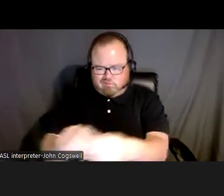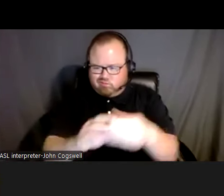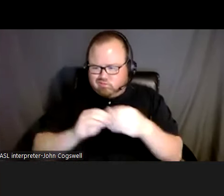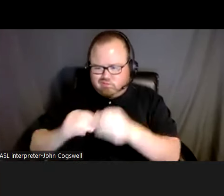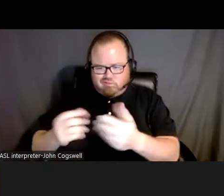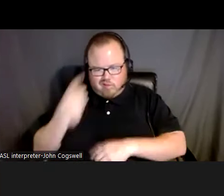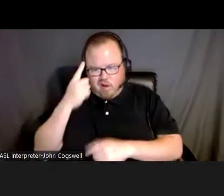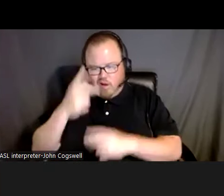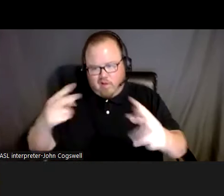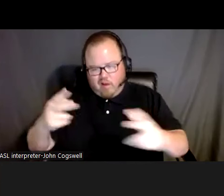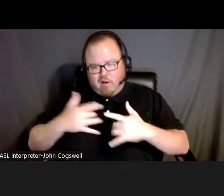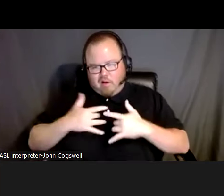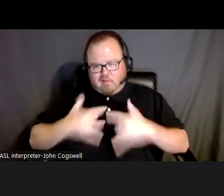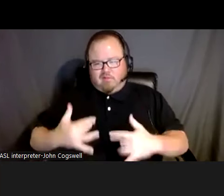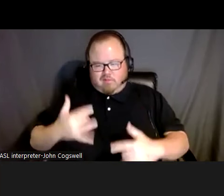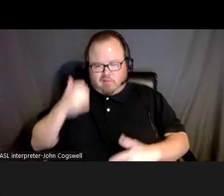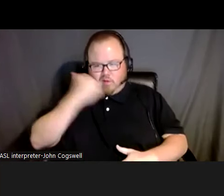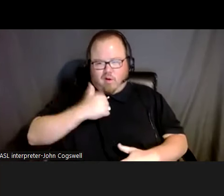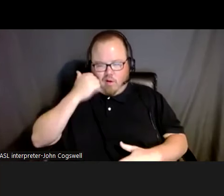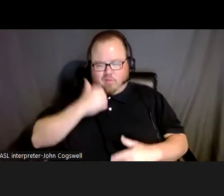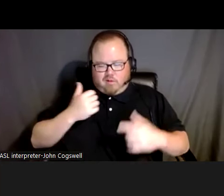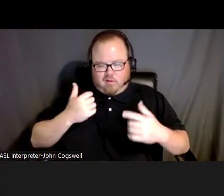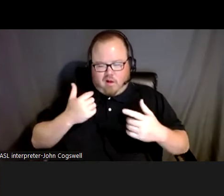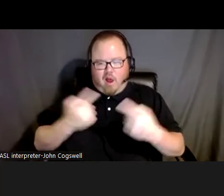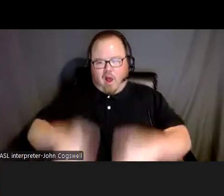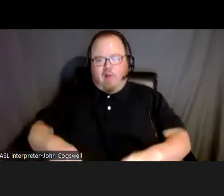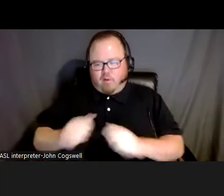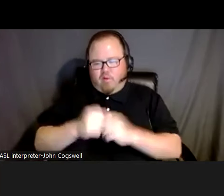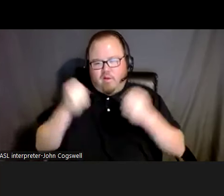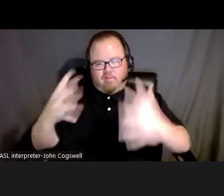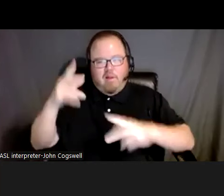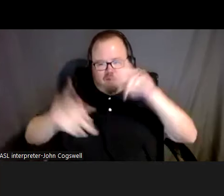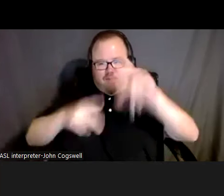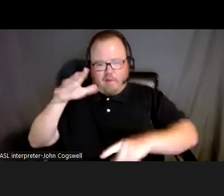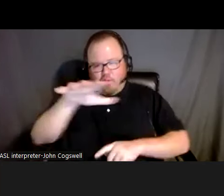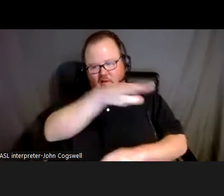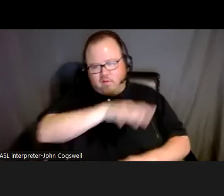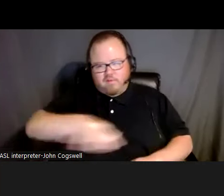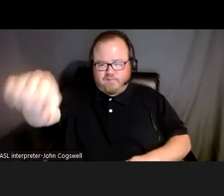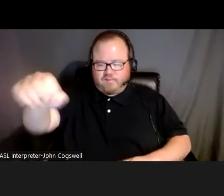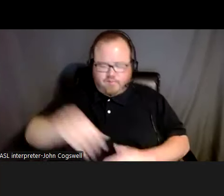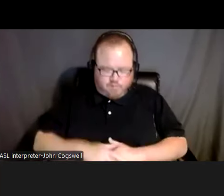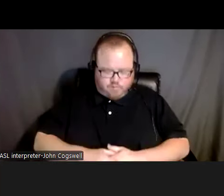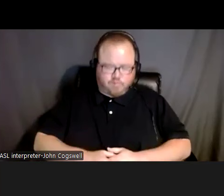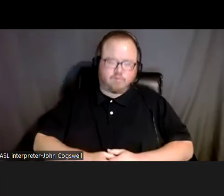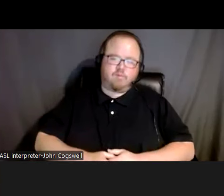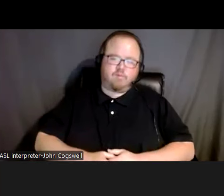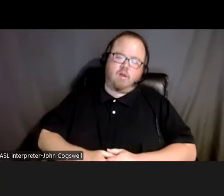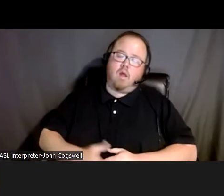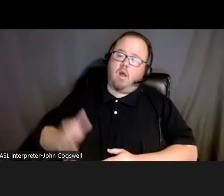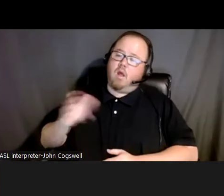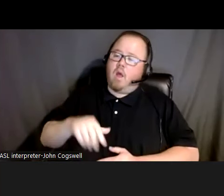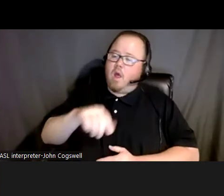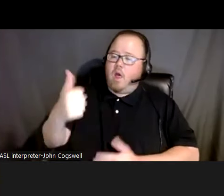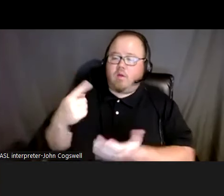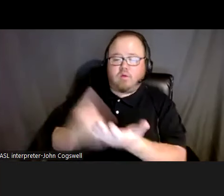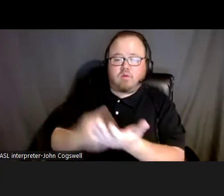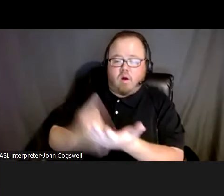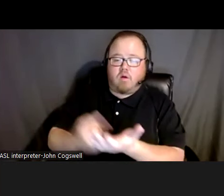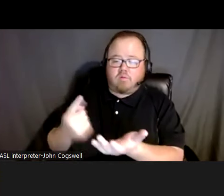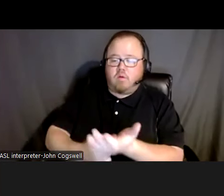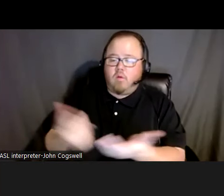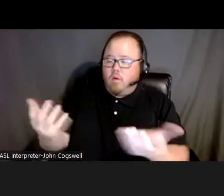that it's a very common life experience for people to get to that point. Um, Now, one of the other things that we're going to talk about more in a